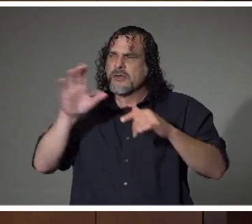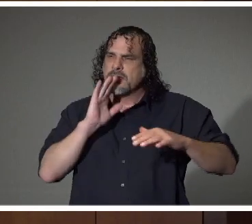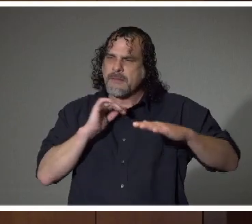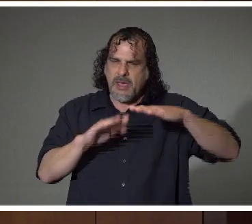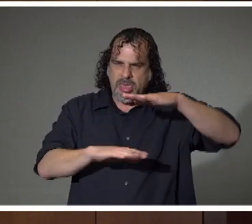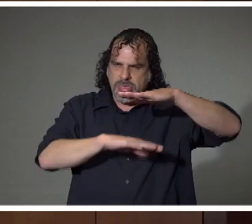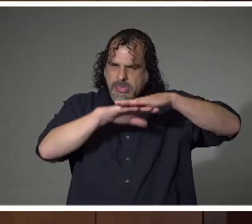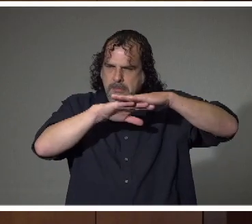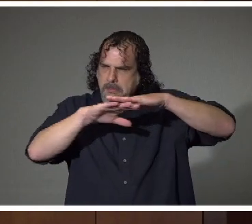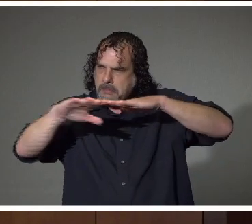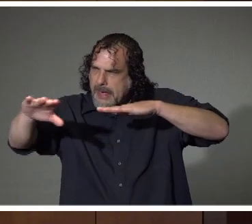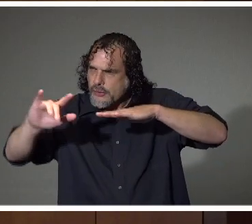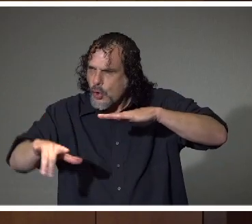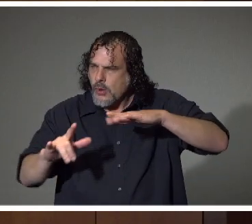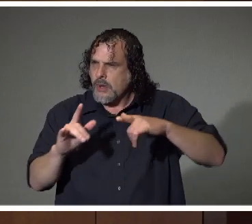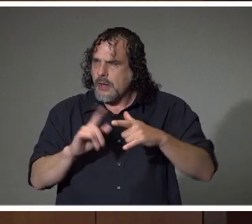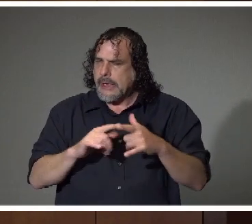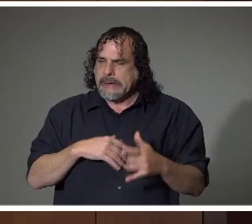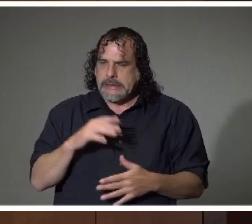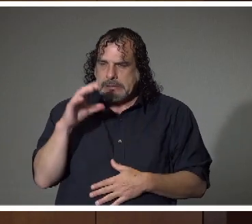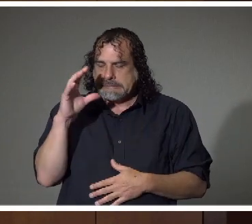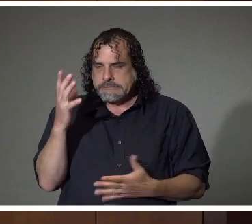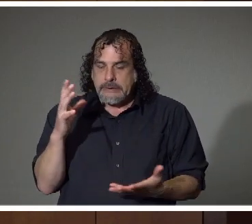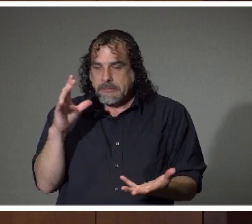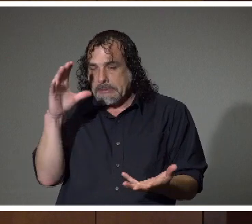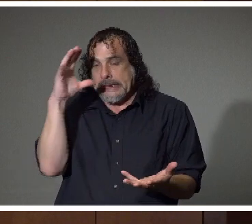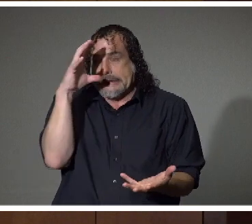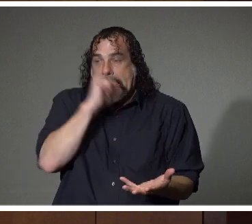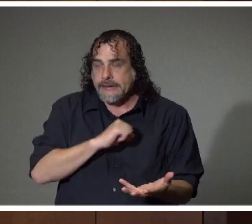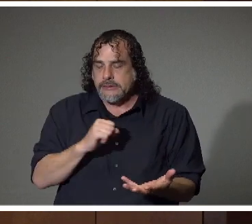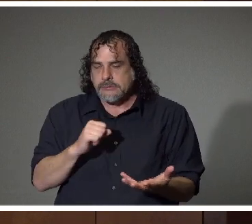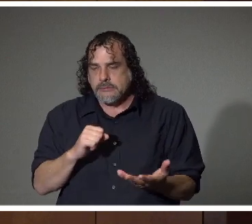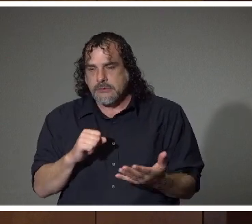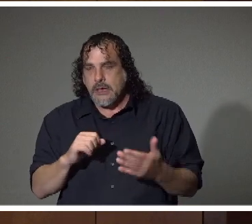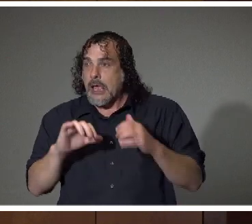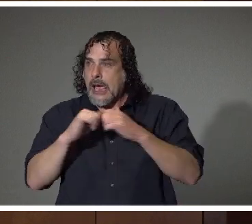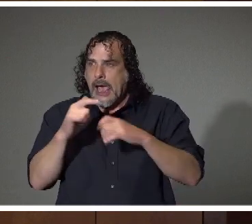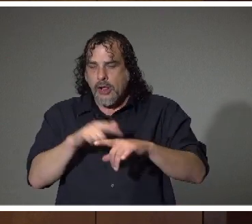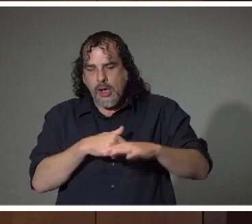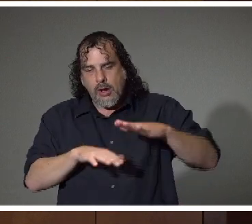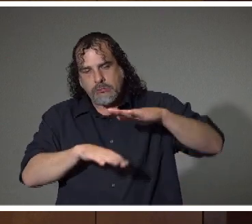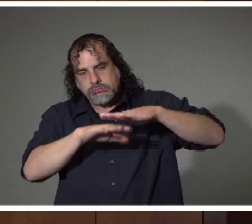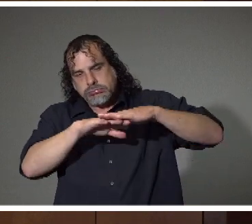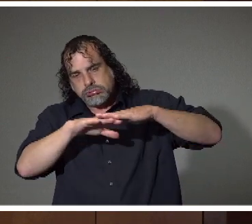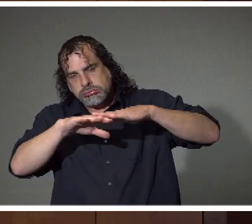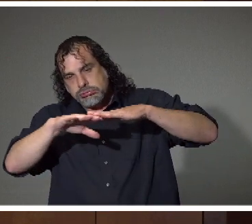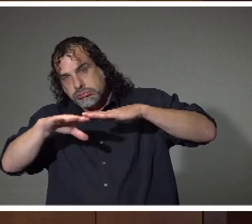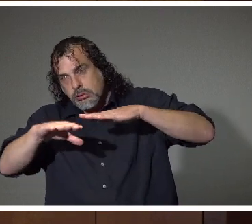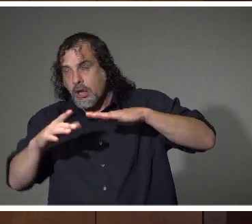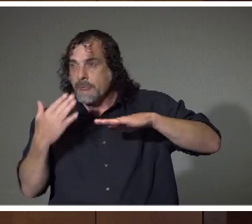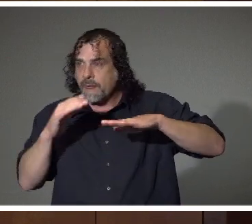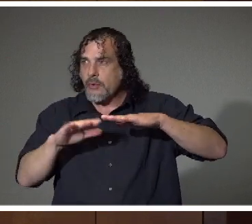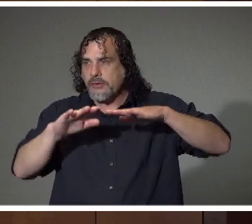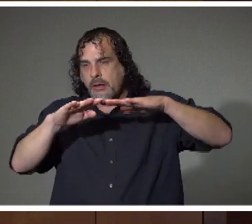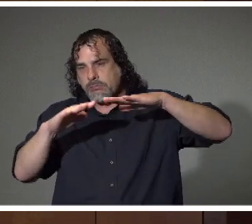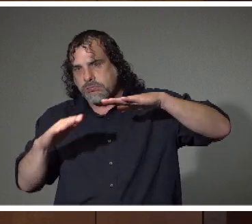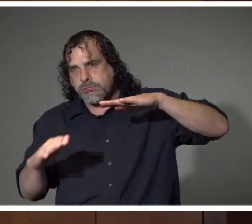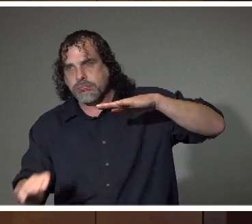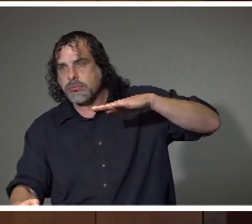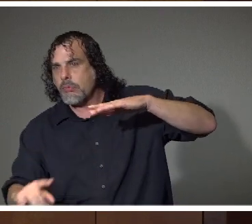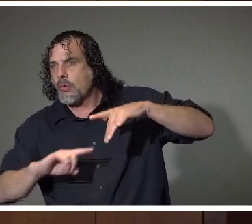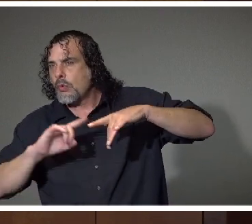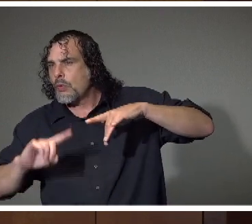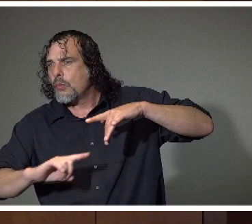it possible to guess, for lack of a better description, how long we could be at this plateau before we see a decline?